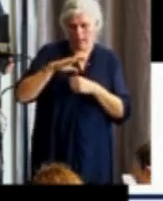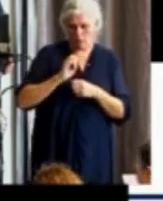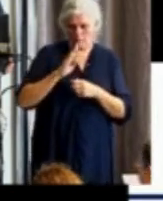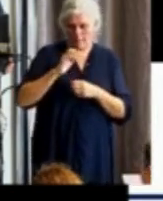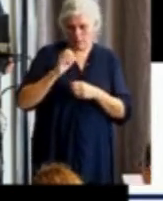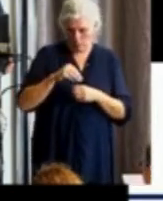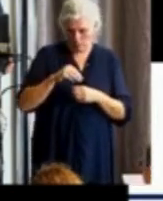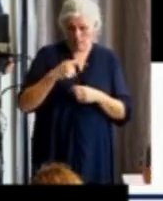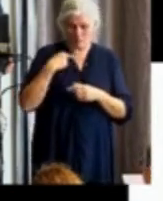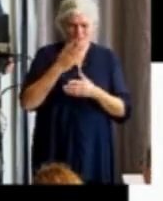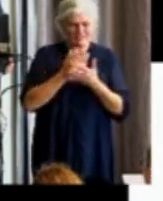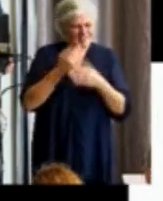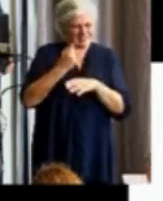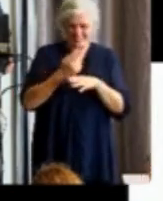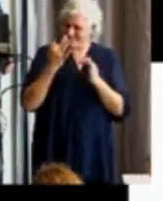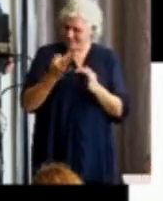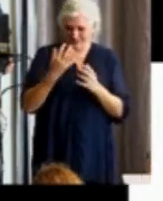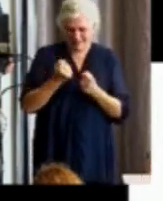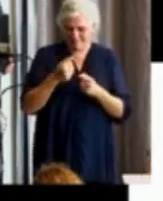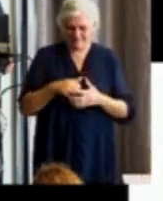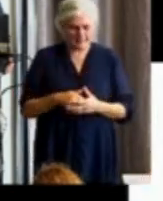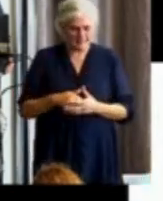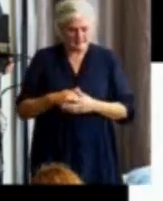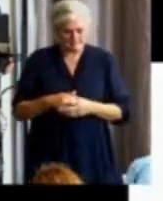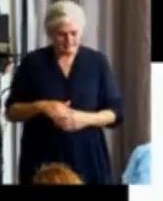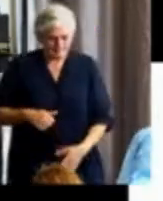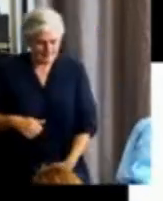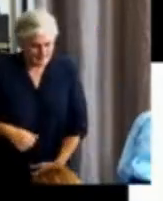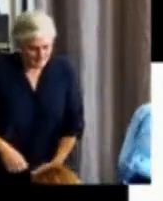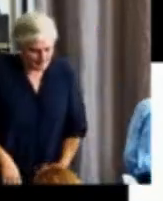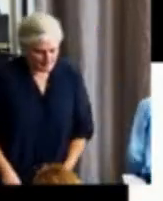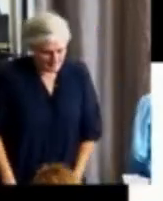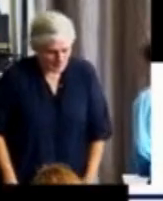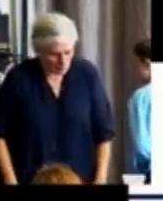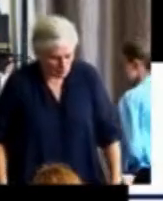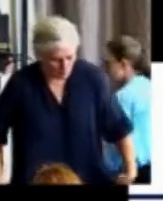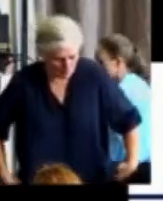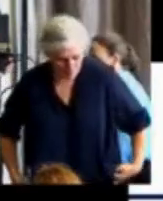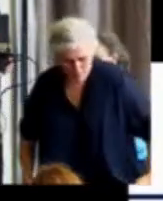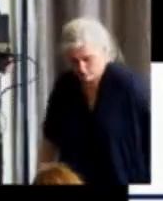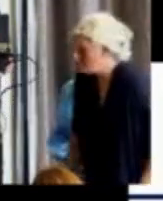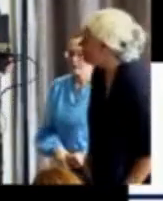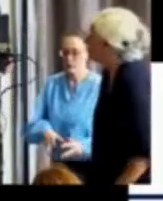appears to be something in it. So, concluding remarks.